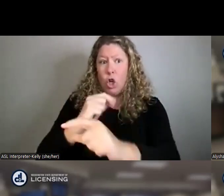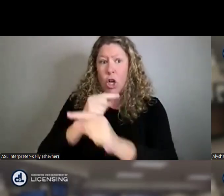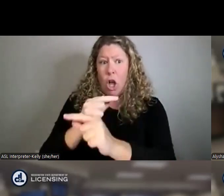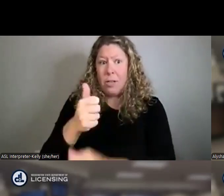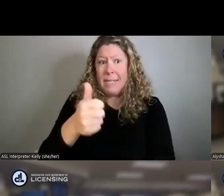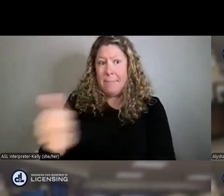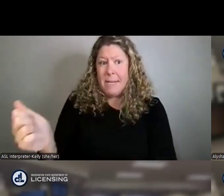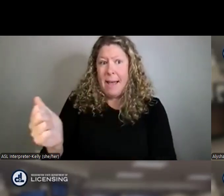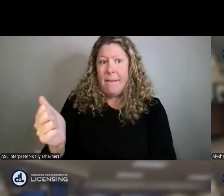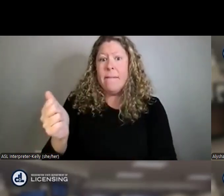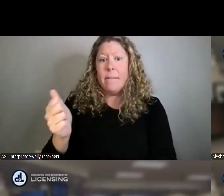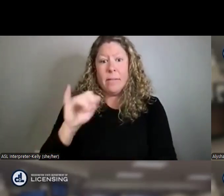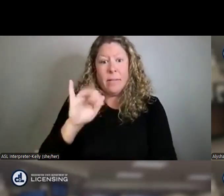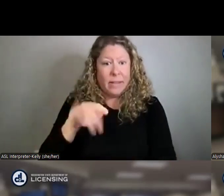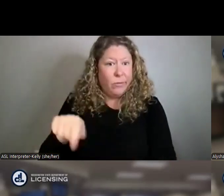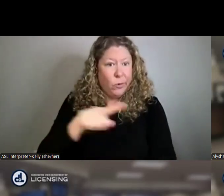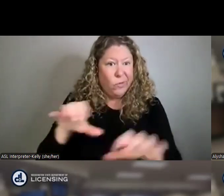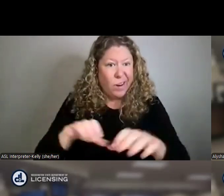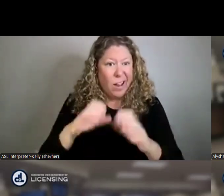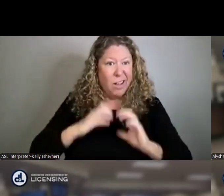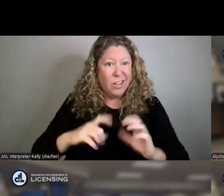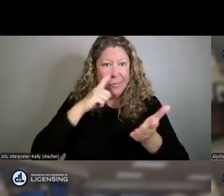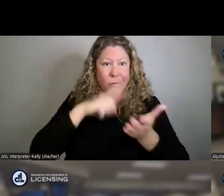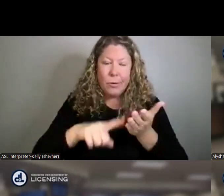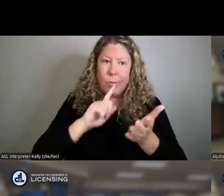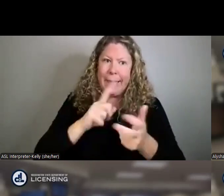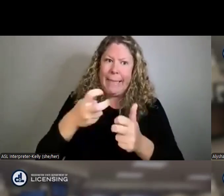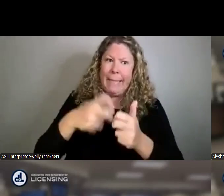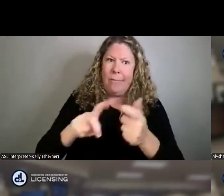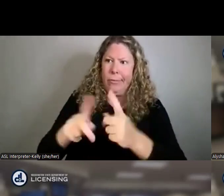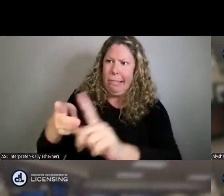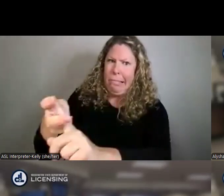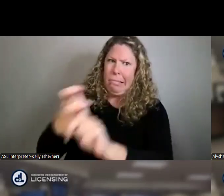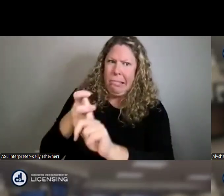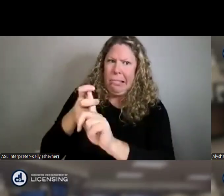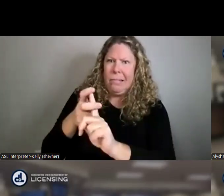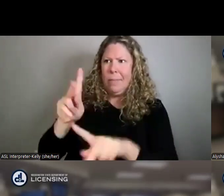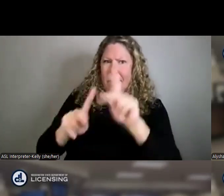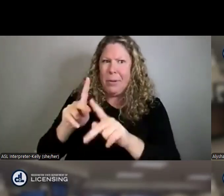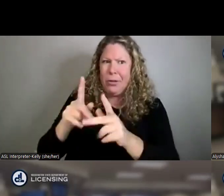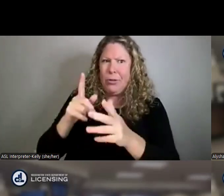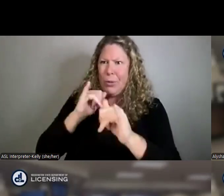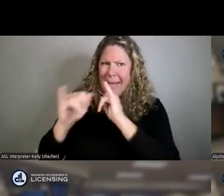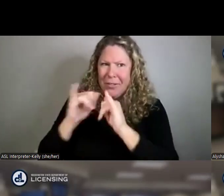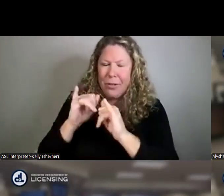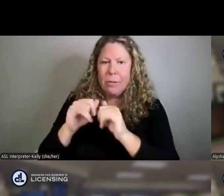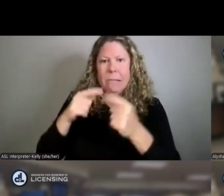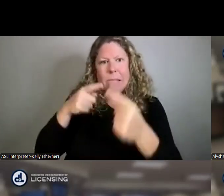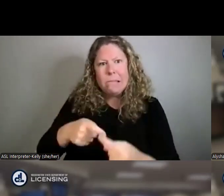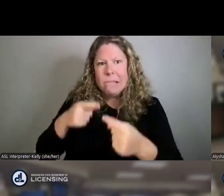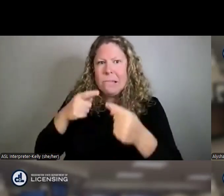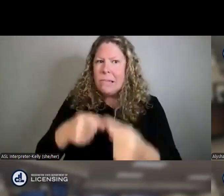who's done customer research knows how hard it can be to get participation. So we struggled and fought and were unable